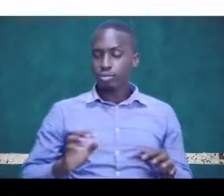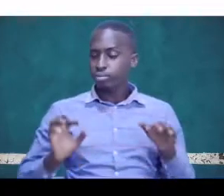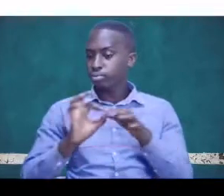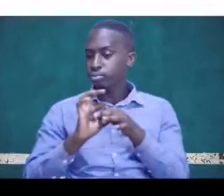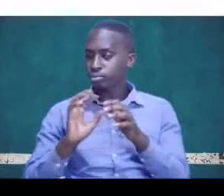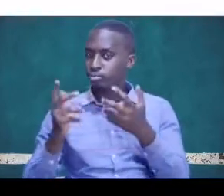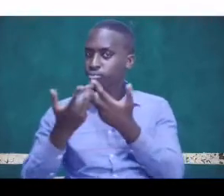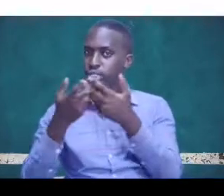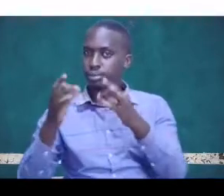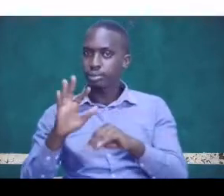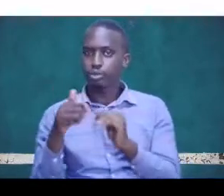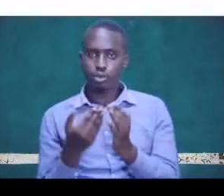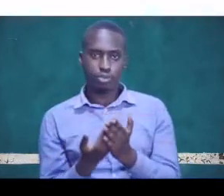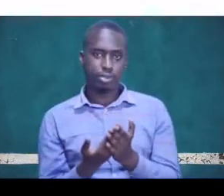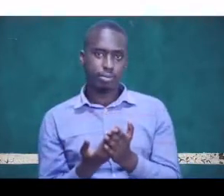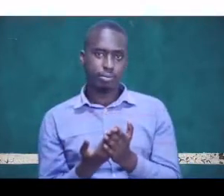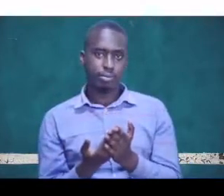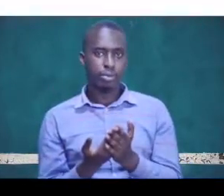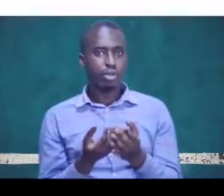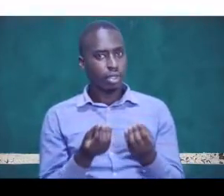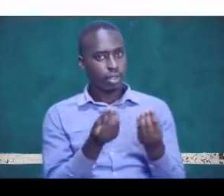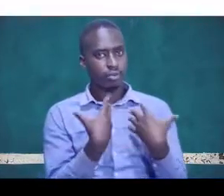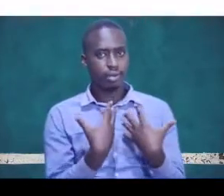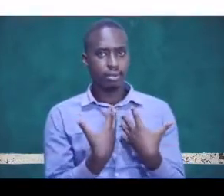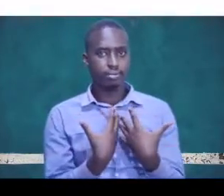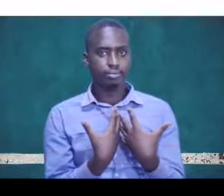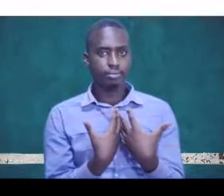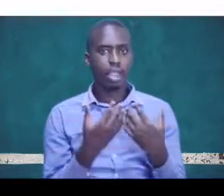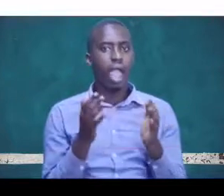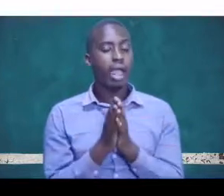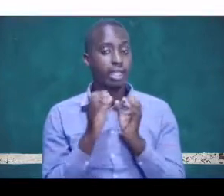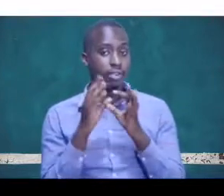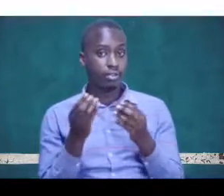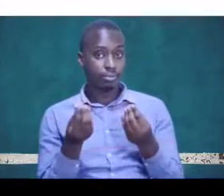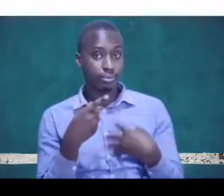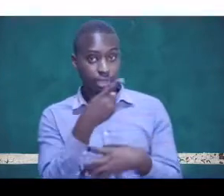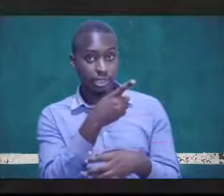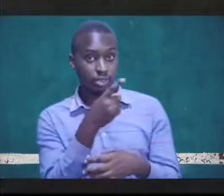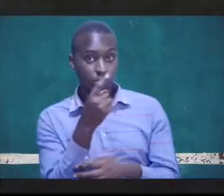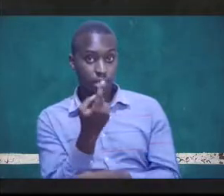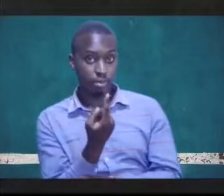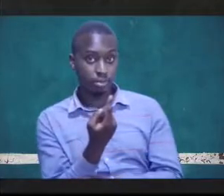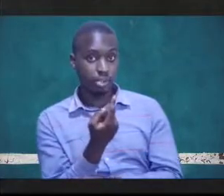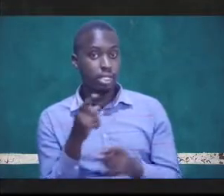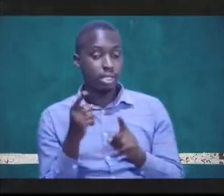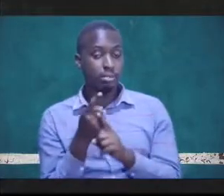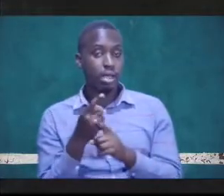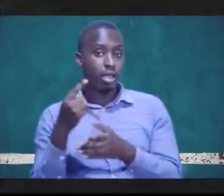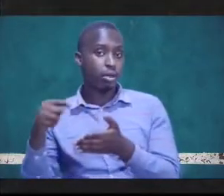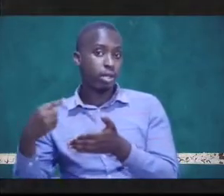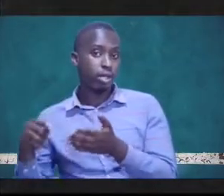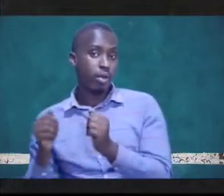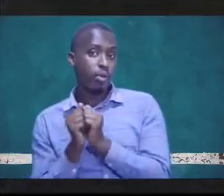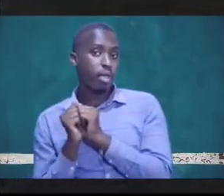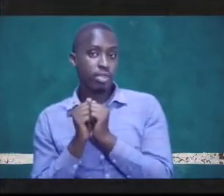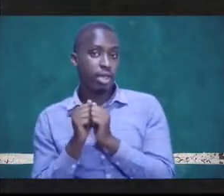what you have given. And if you have given this one, and you are correct